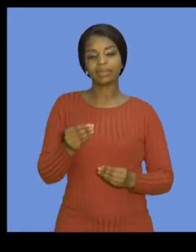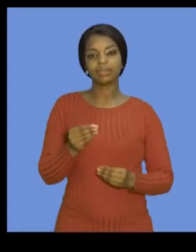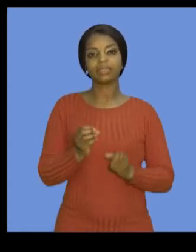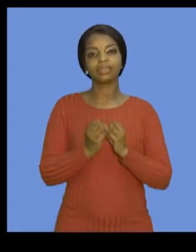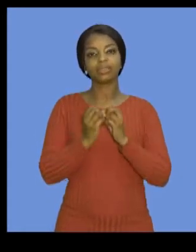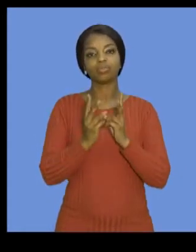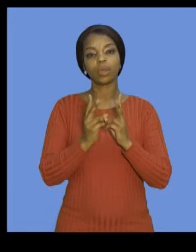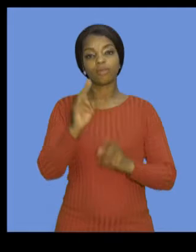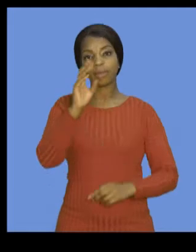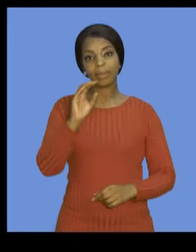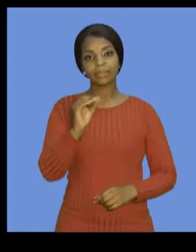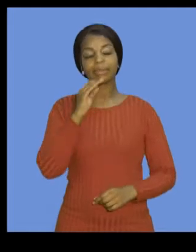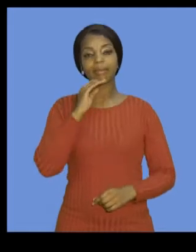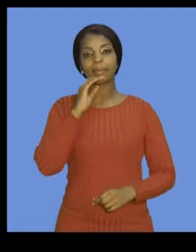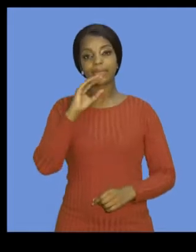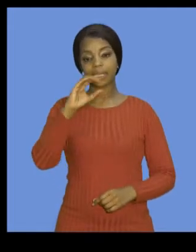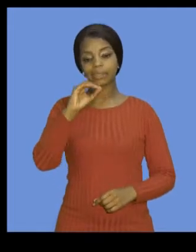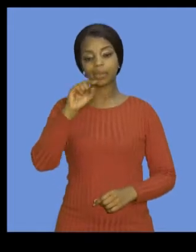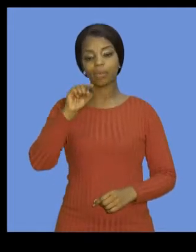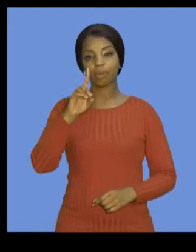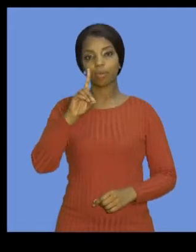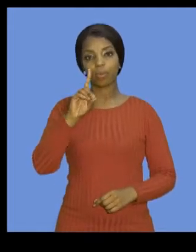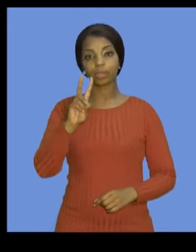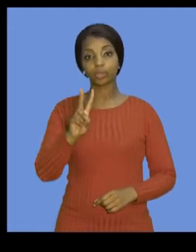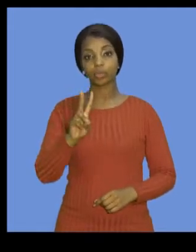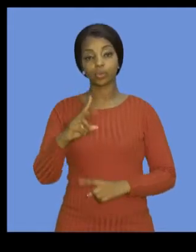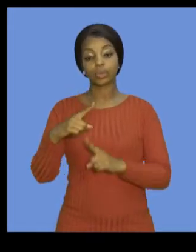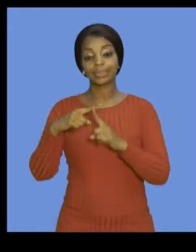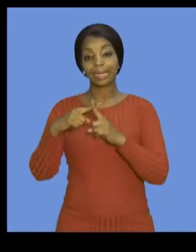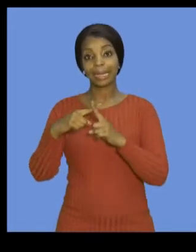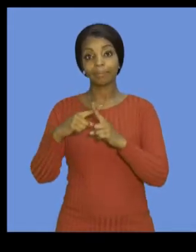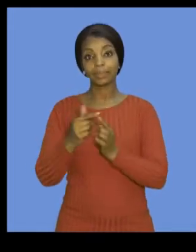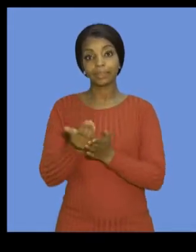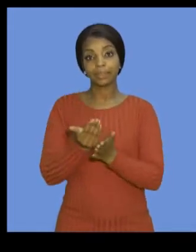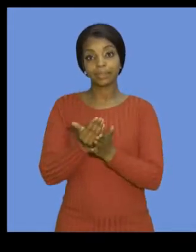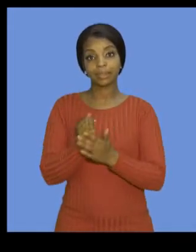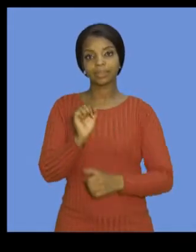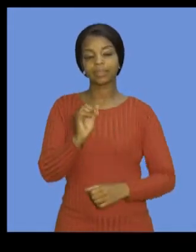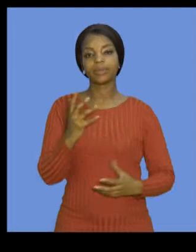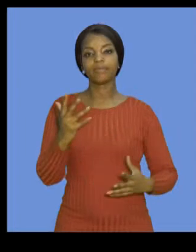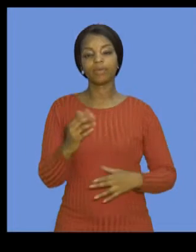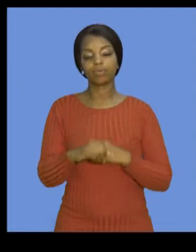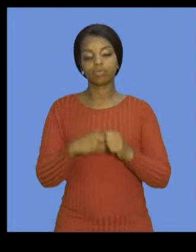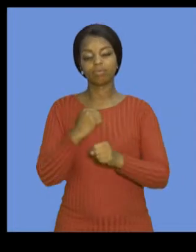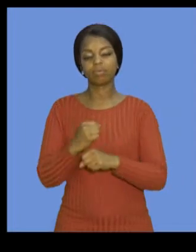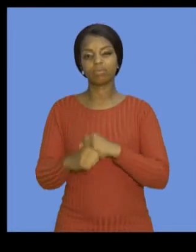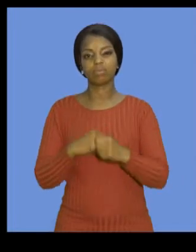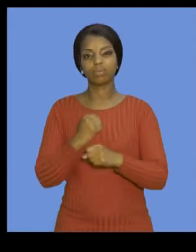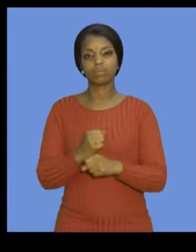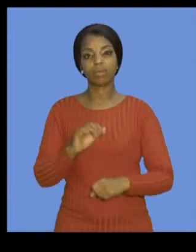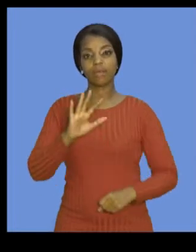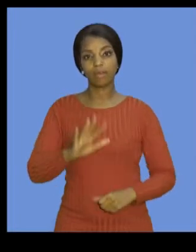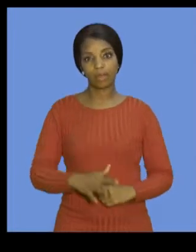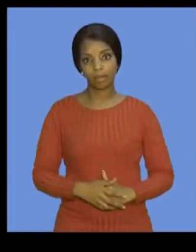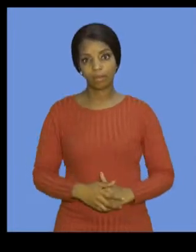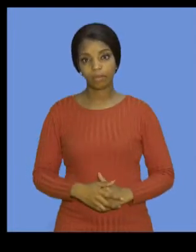12%. So that's 0.12. And then multiply, you are saving it for 5 years. So